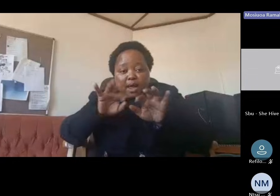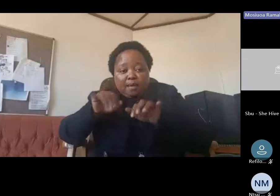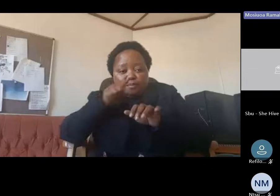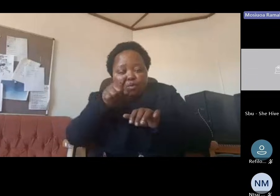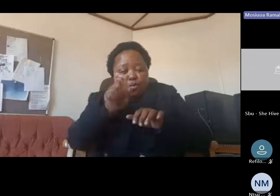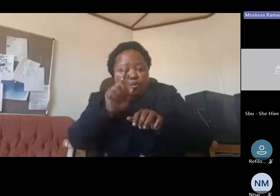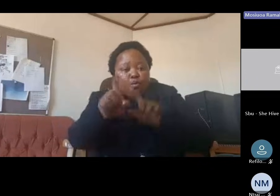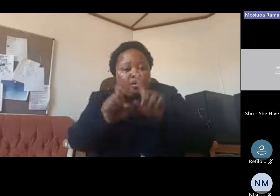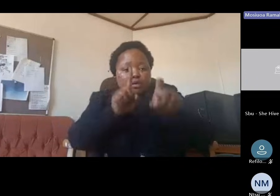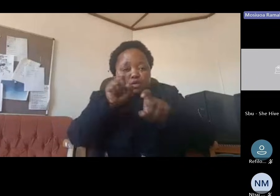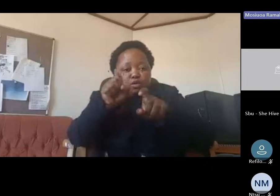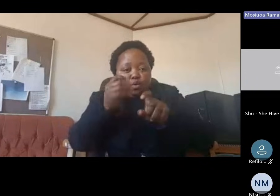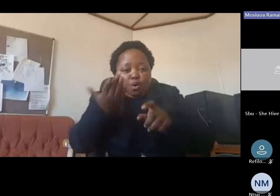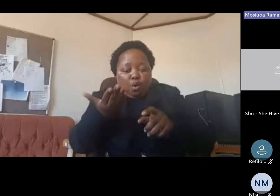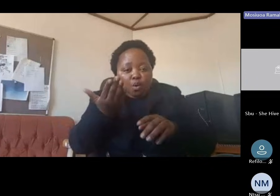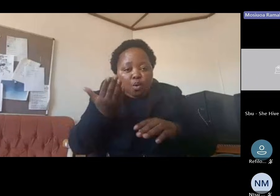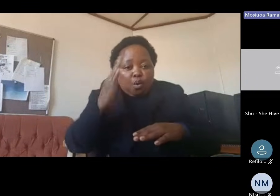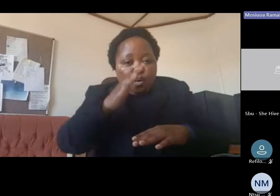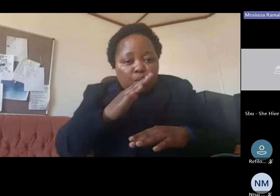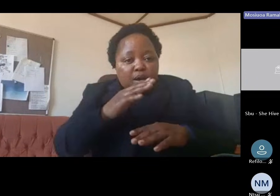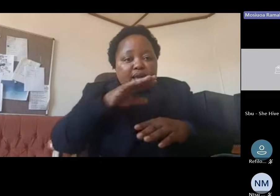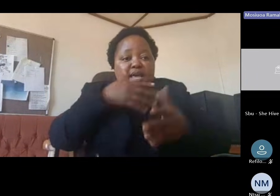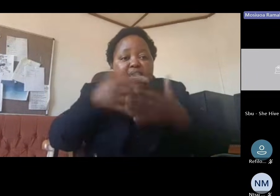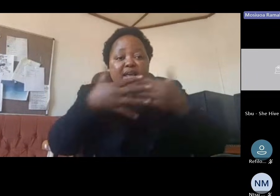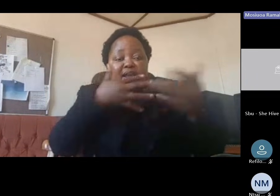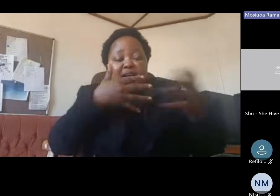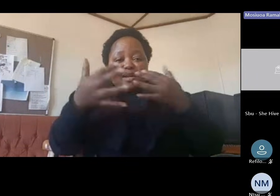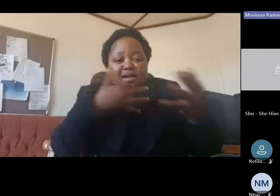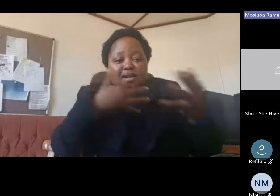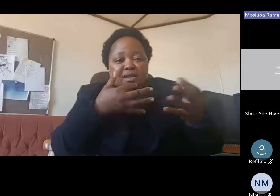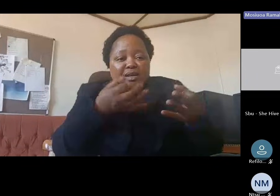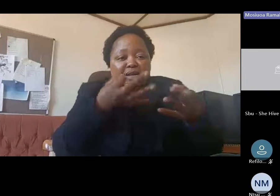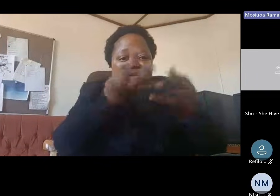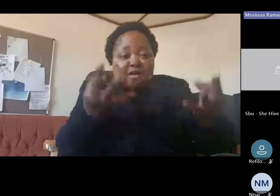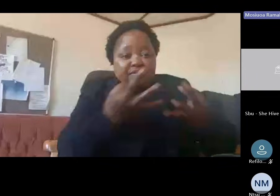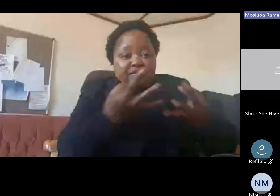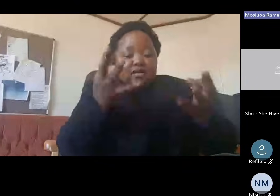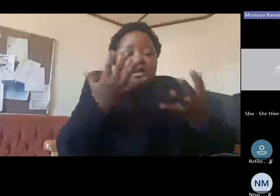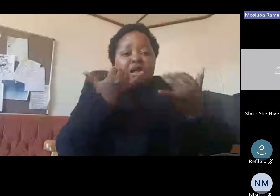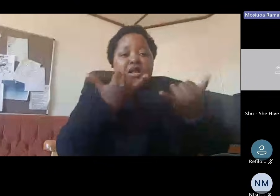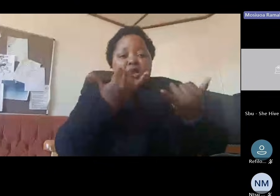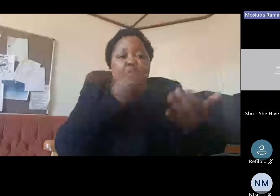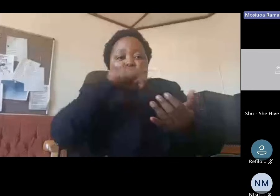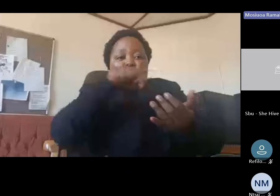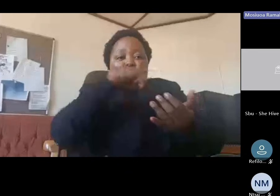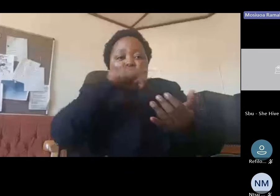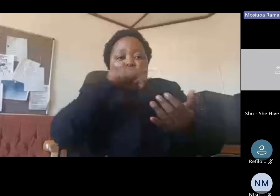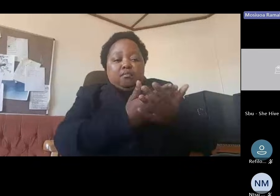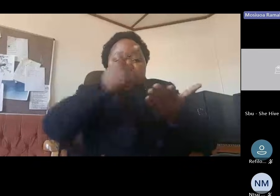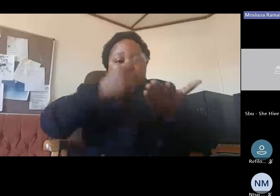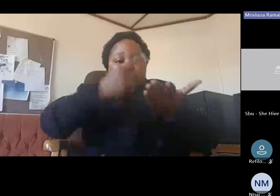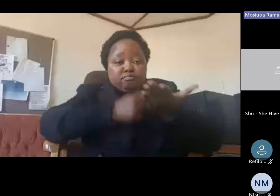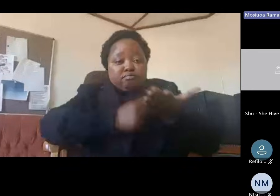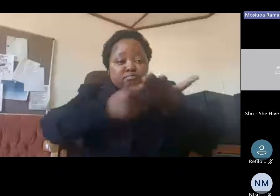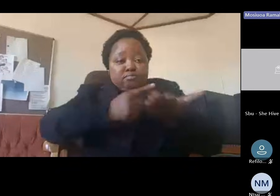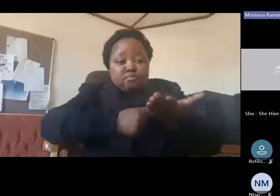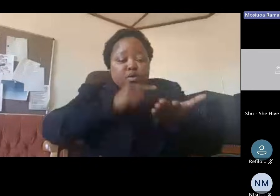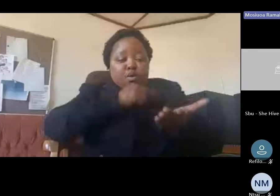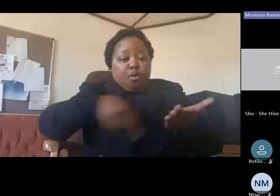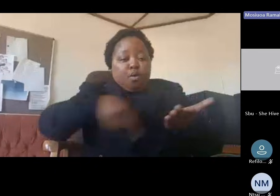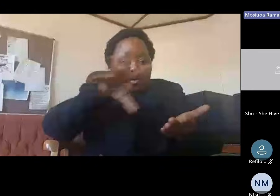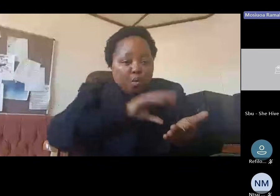question, clarifications. So this is a space where we can engage all of us, what